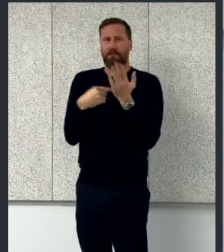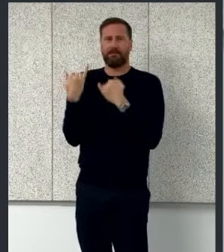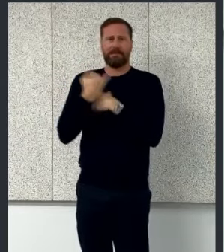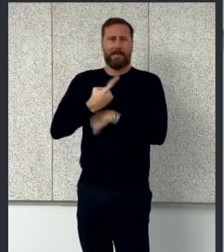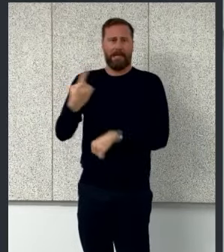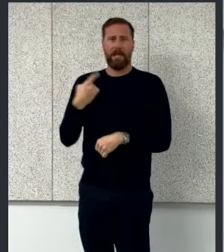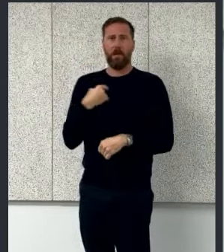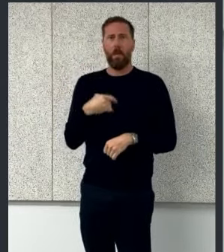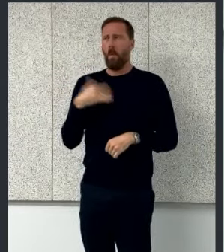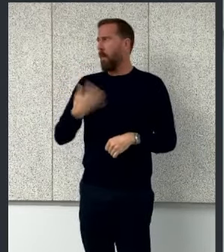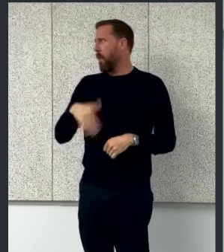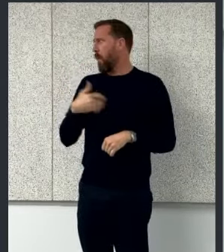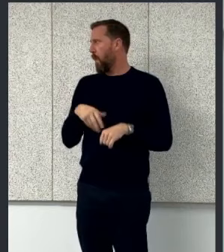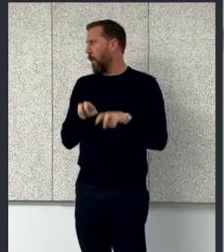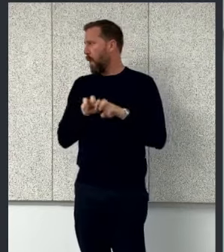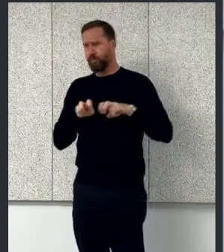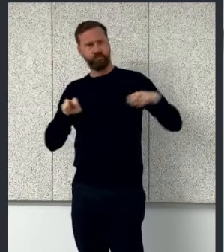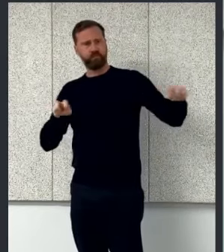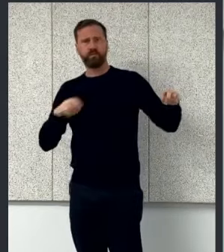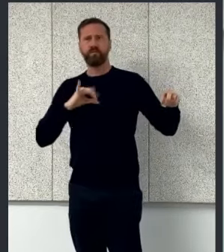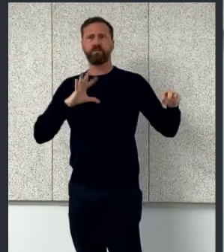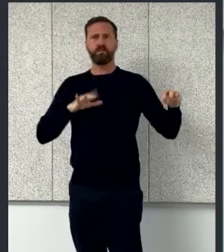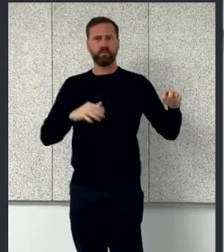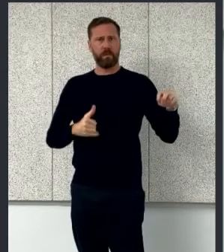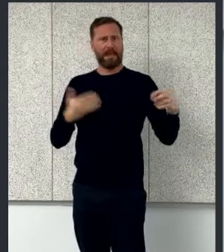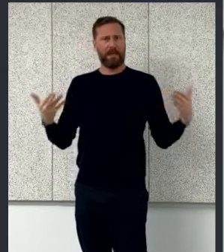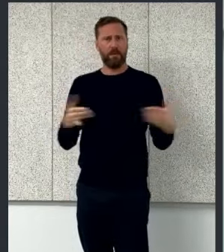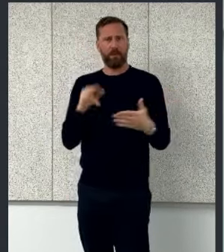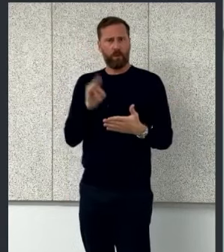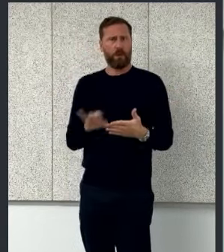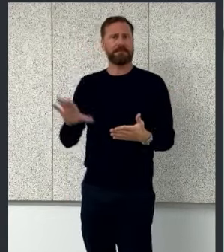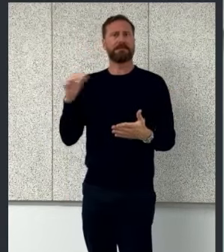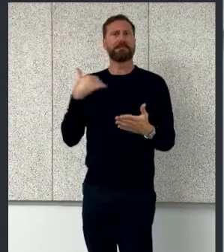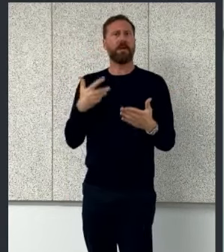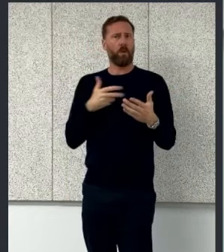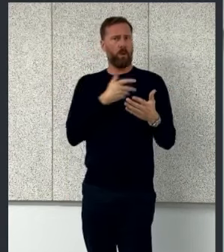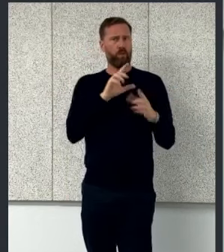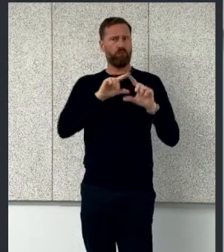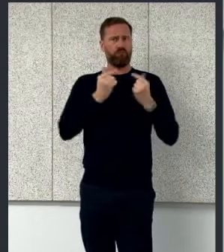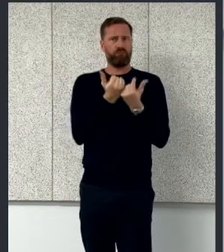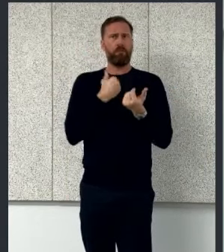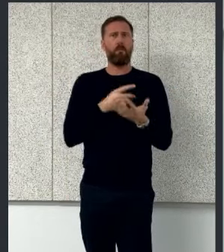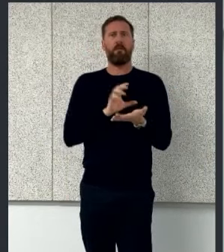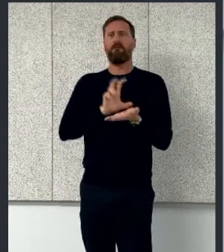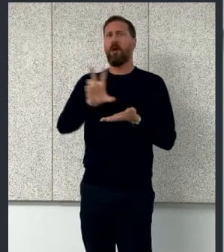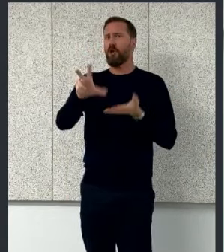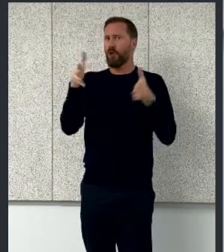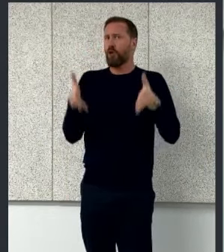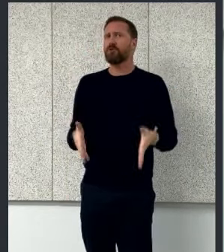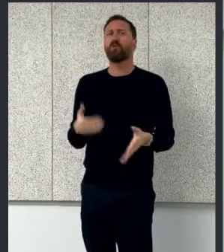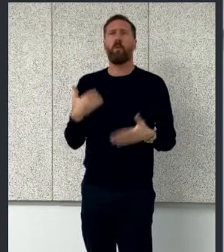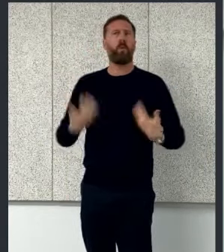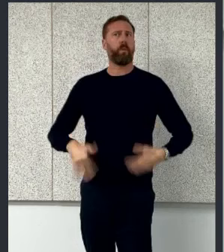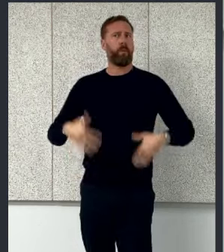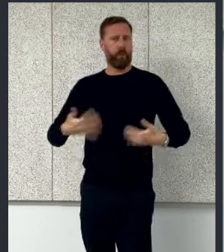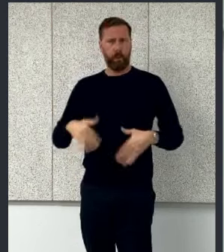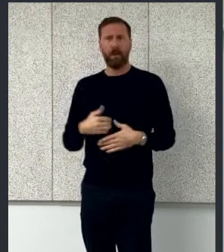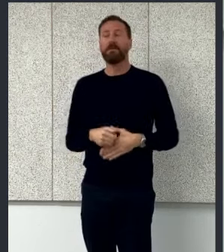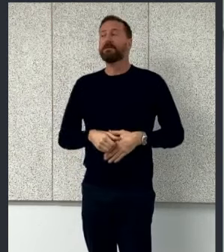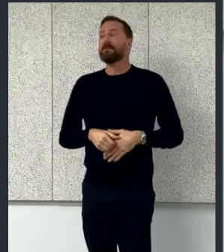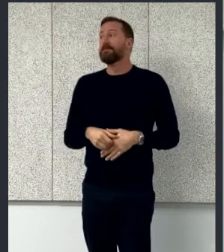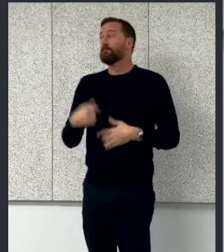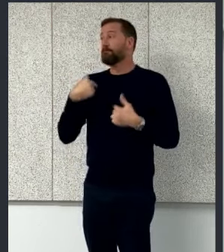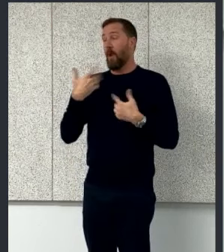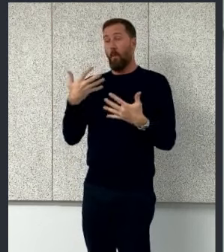group of funders here in New York City. Before we begin, I'd like to take the time to acknowledge